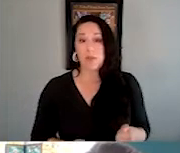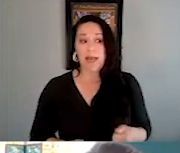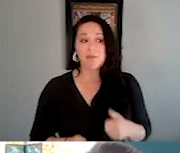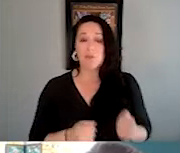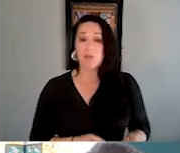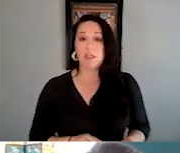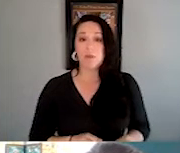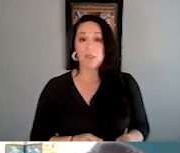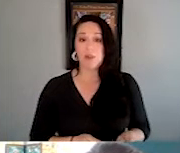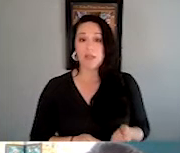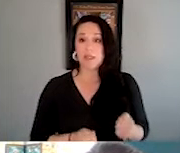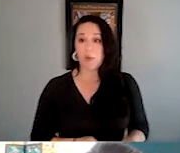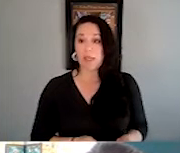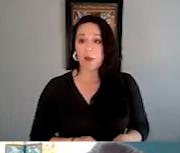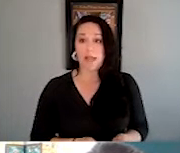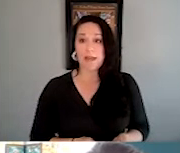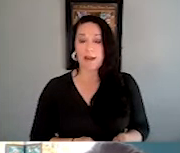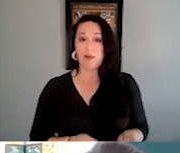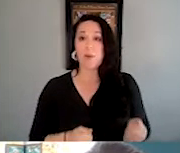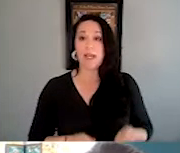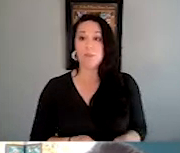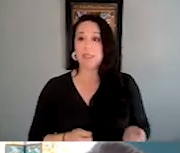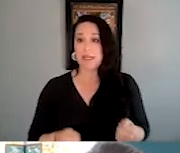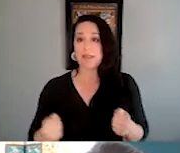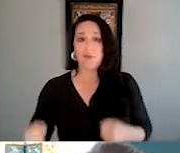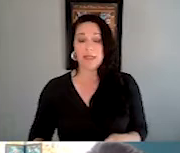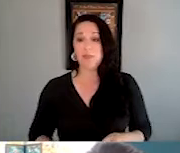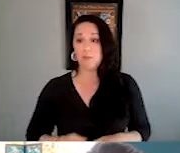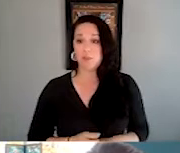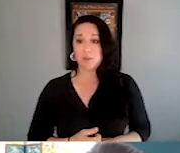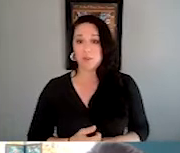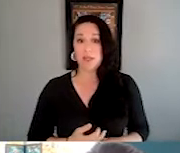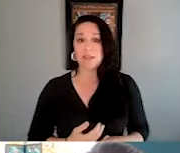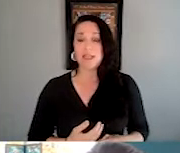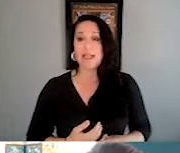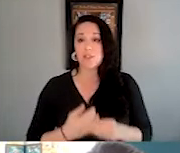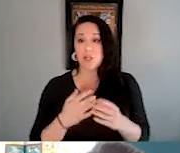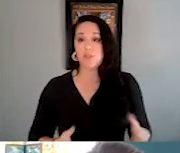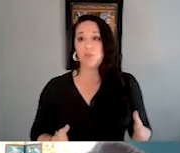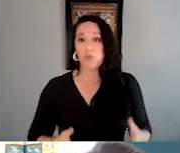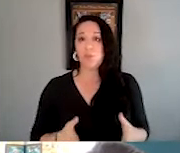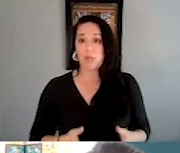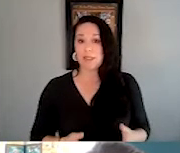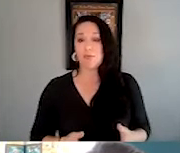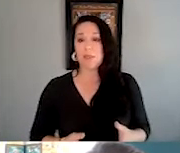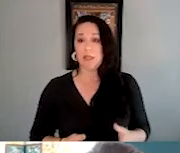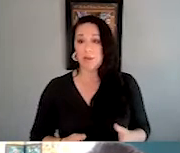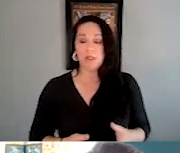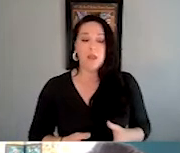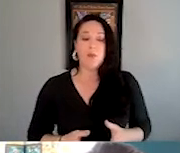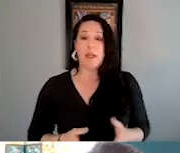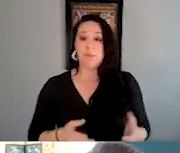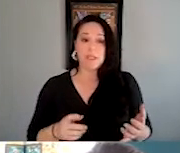We actually applied for the drug-free communities grant in the 08-09 era, and were able to get it funded for prescription drugs and start to do real work at the